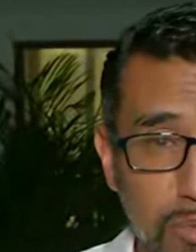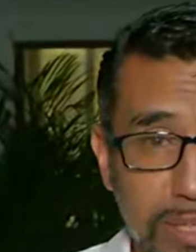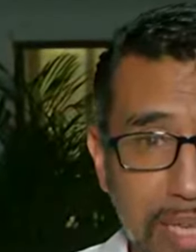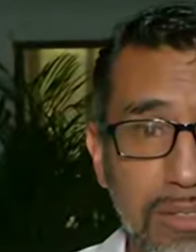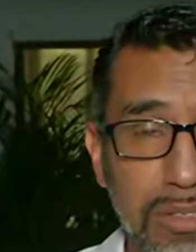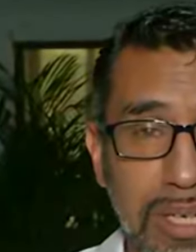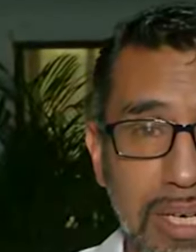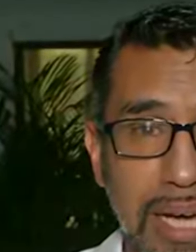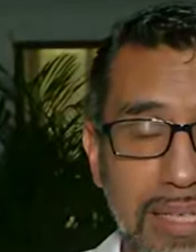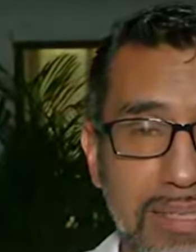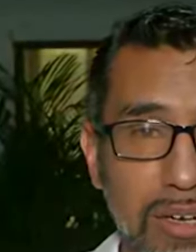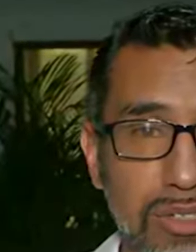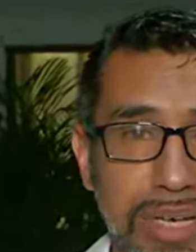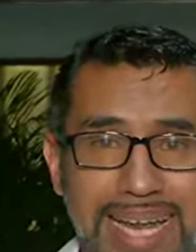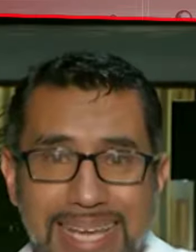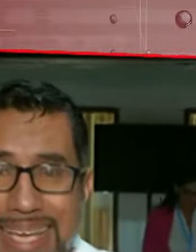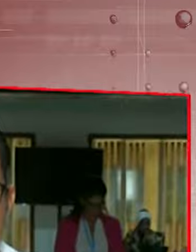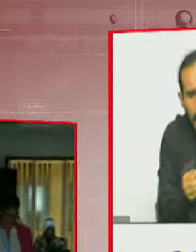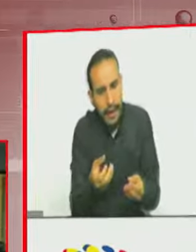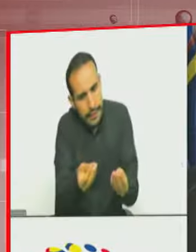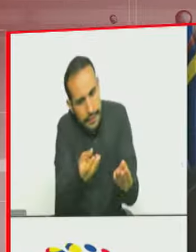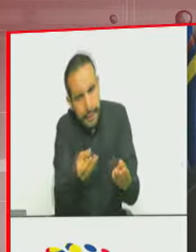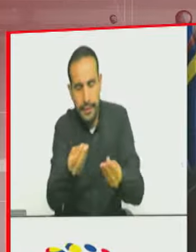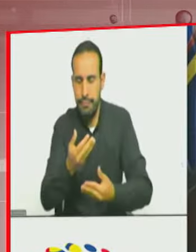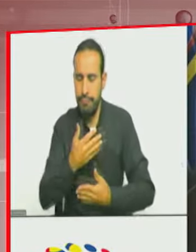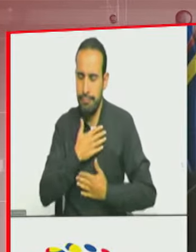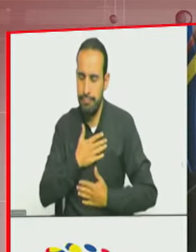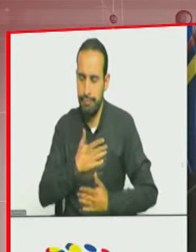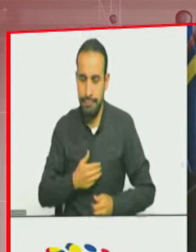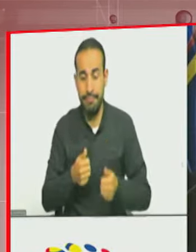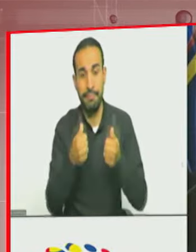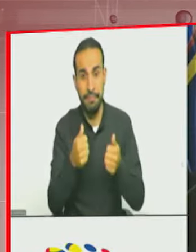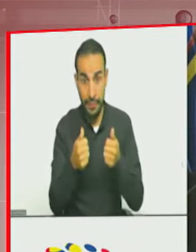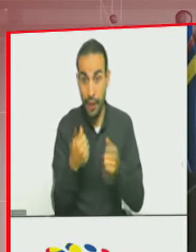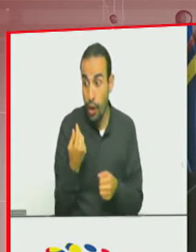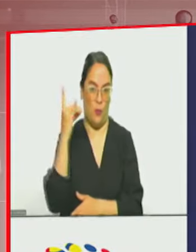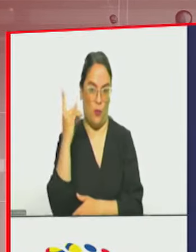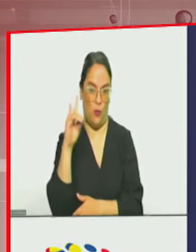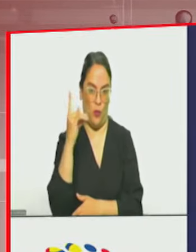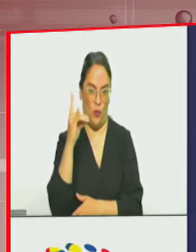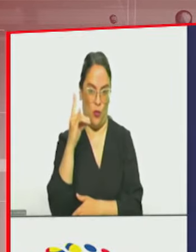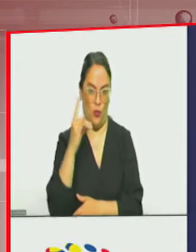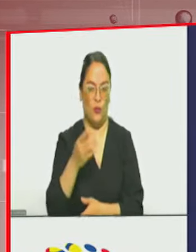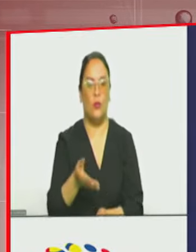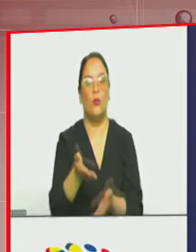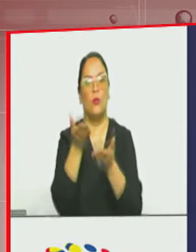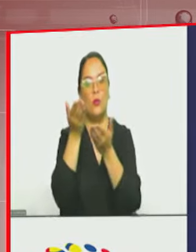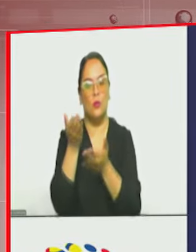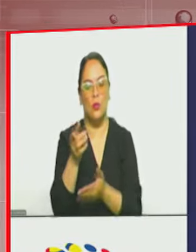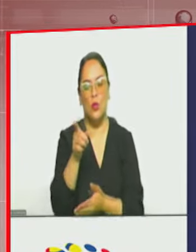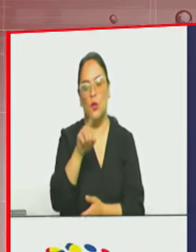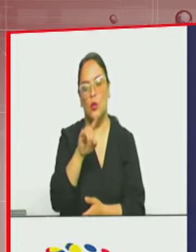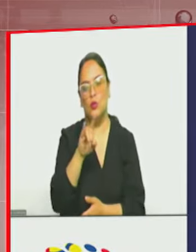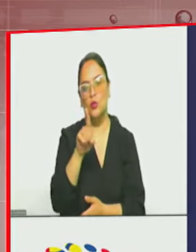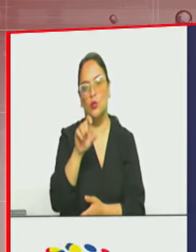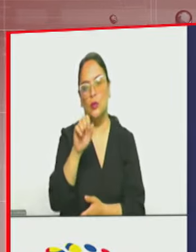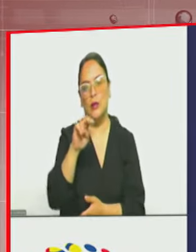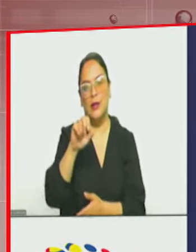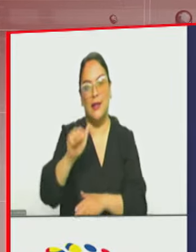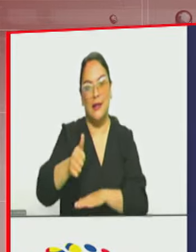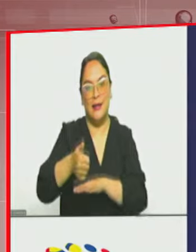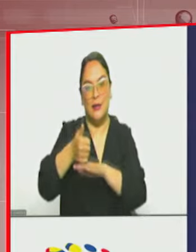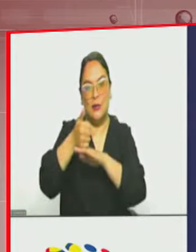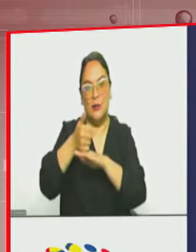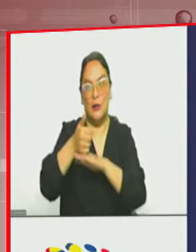the rest of the world. We are attentive to the development of the 5th Conference on Population and Development, which is being